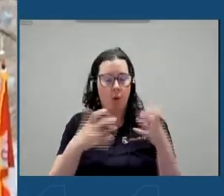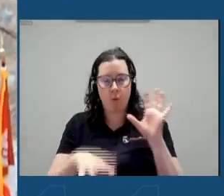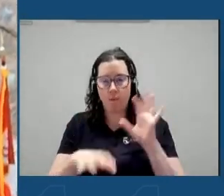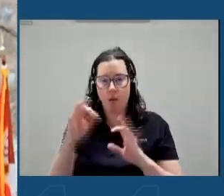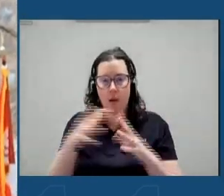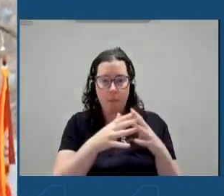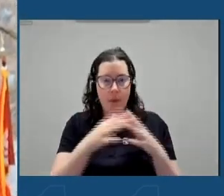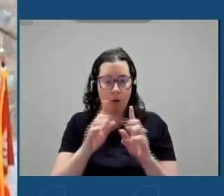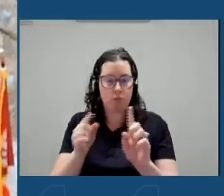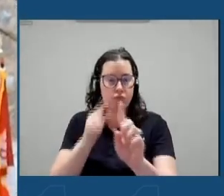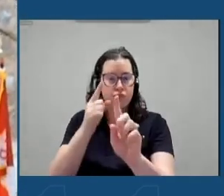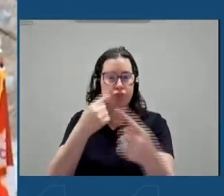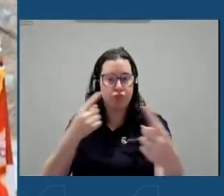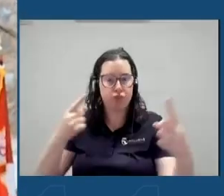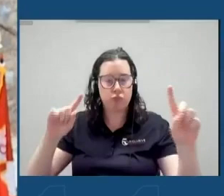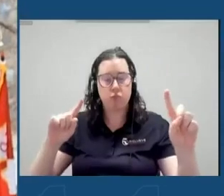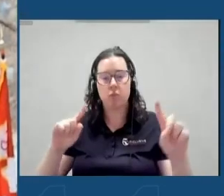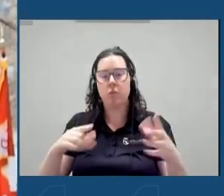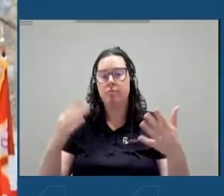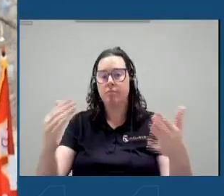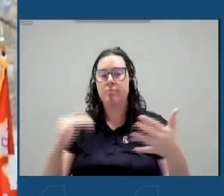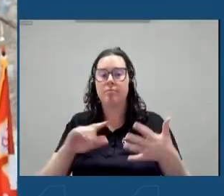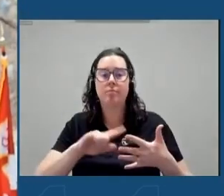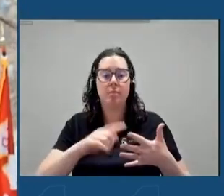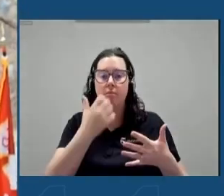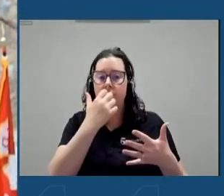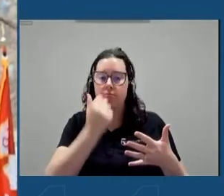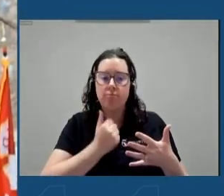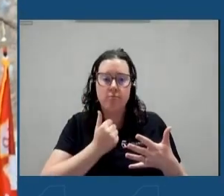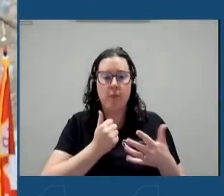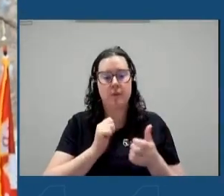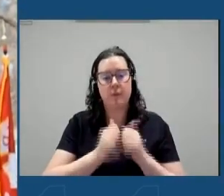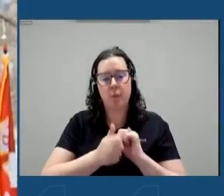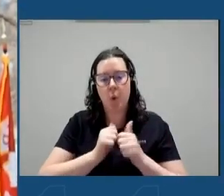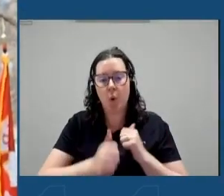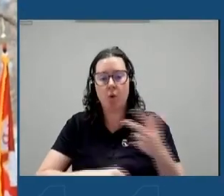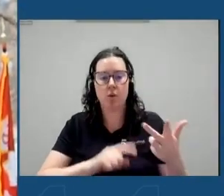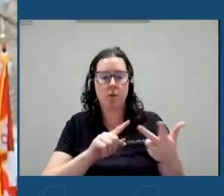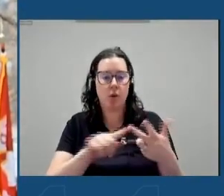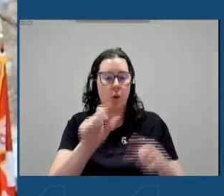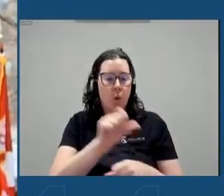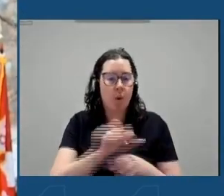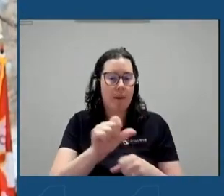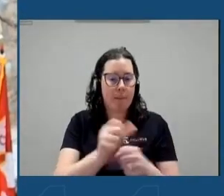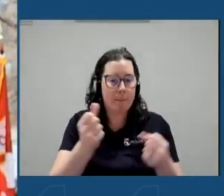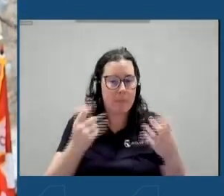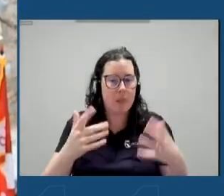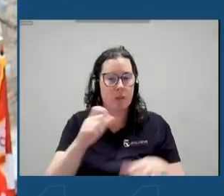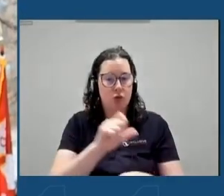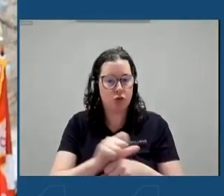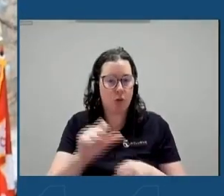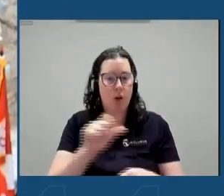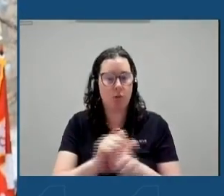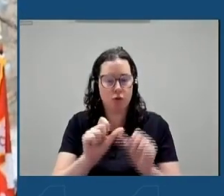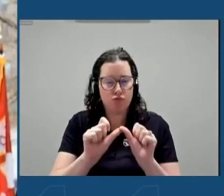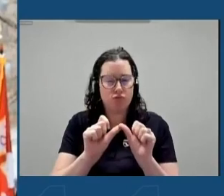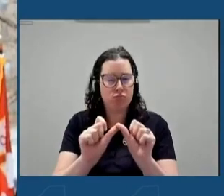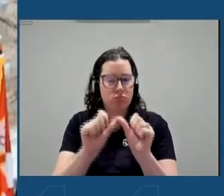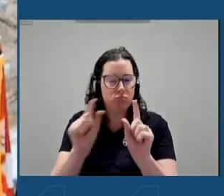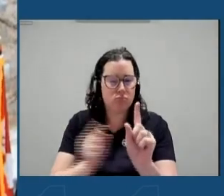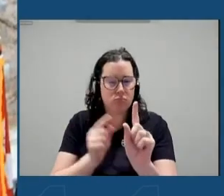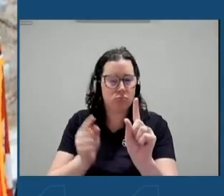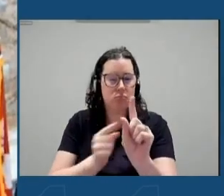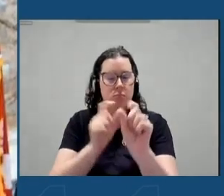loves the sports that we hold on to so much. One who worked several jobs to move forward in life. A